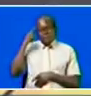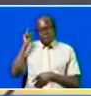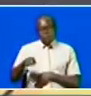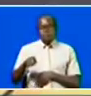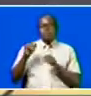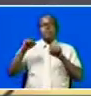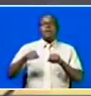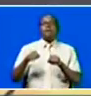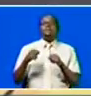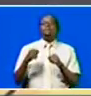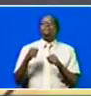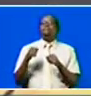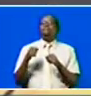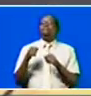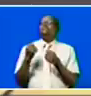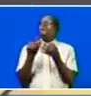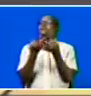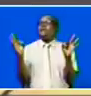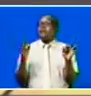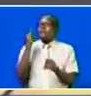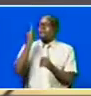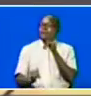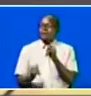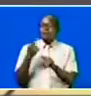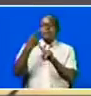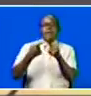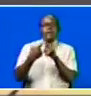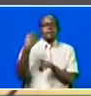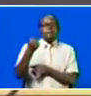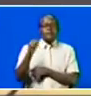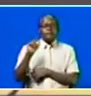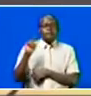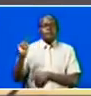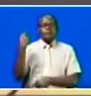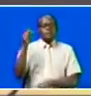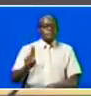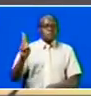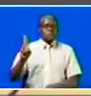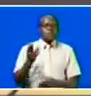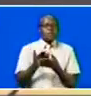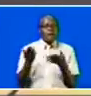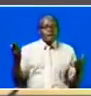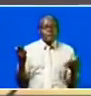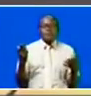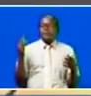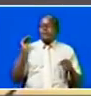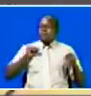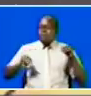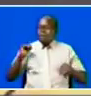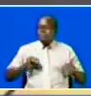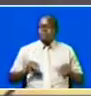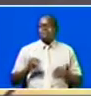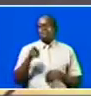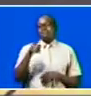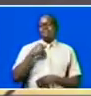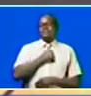can walk in the final term of Uhuru with anything that smells of corruption,